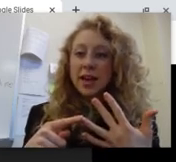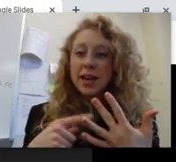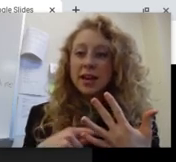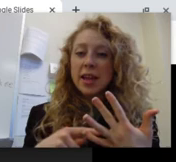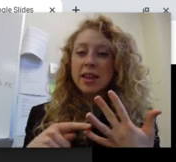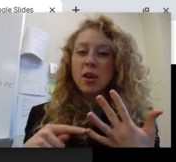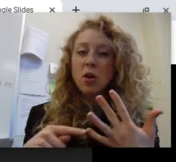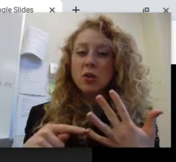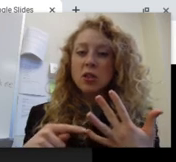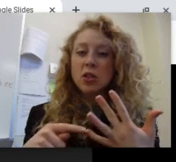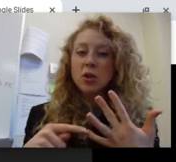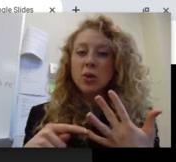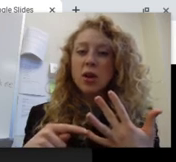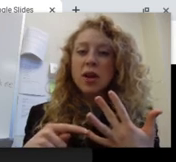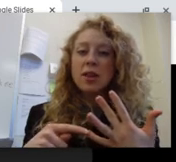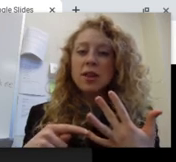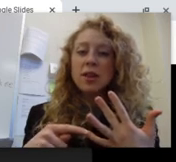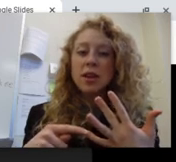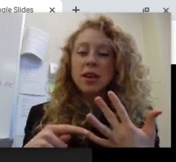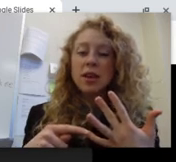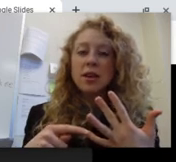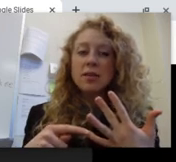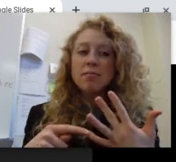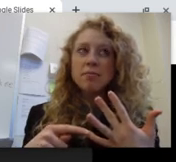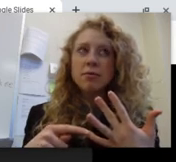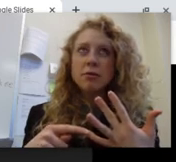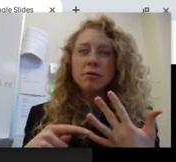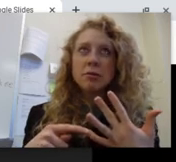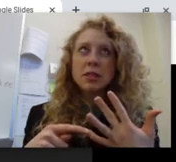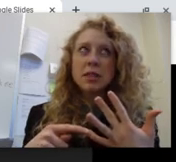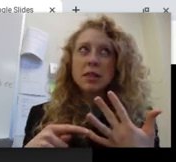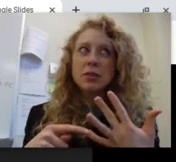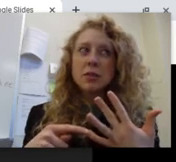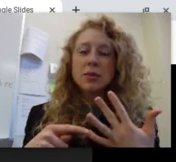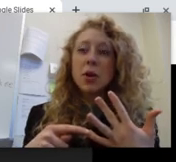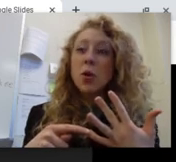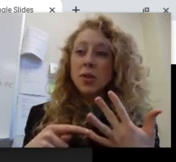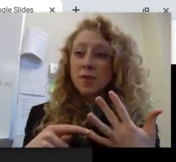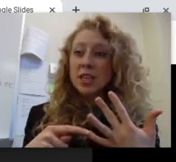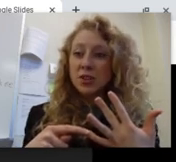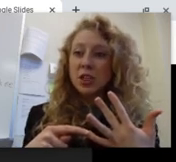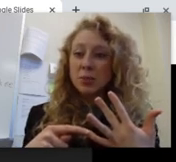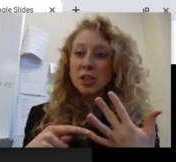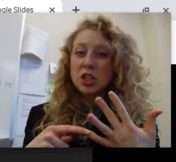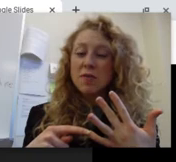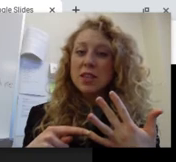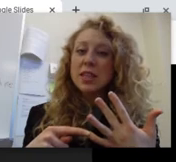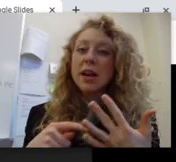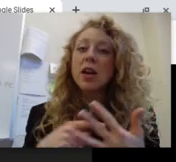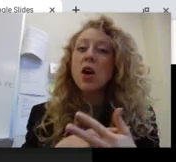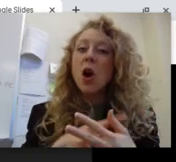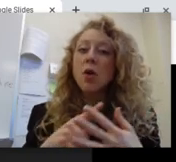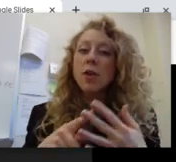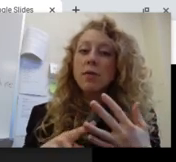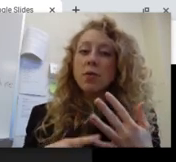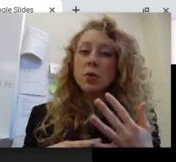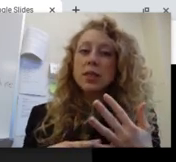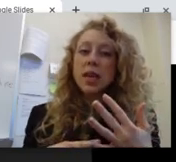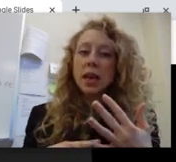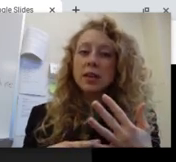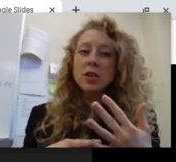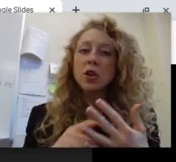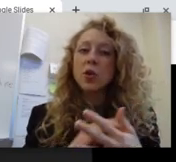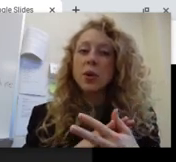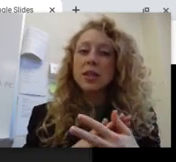the sign, and then also the what's the last one? Oh, the facial expression of the sign. All 5 of